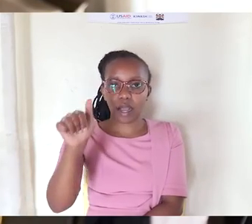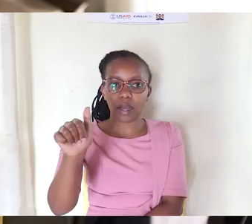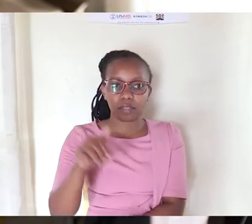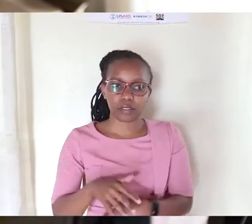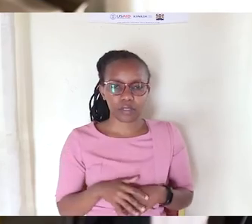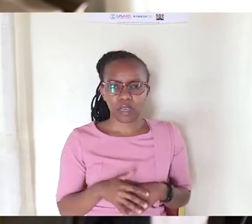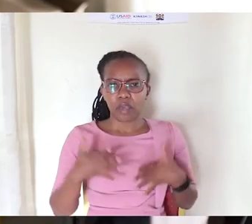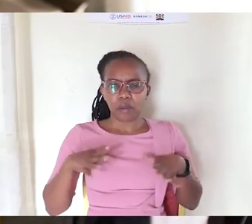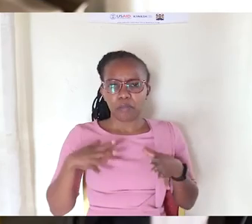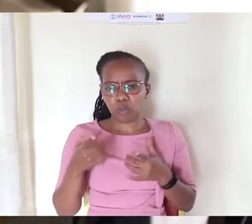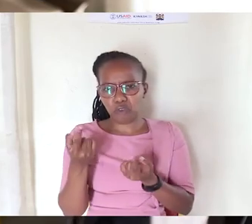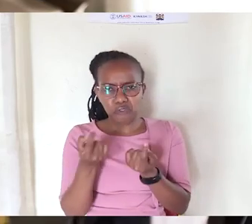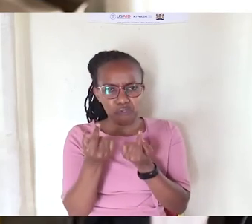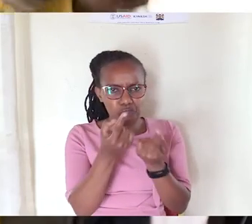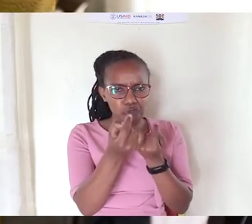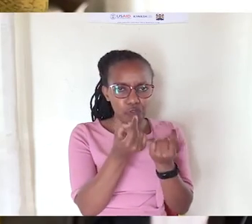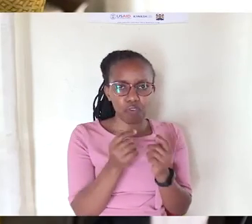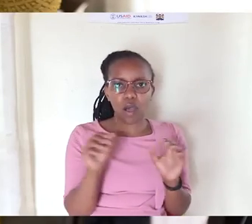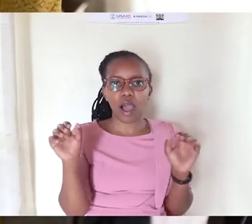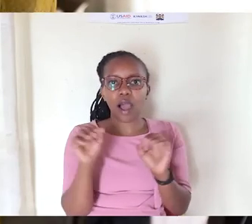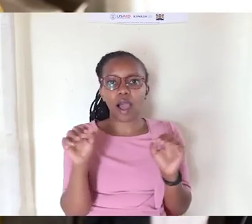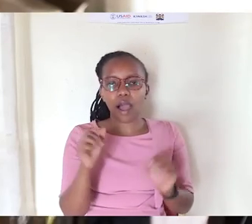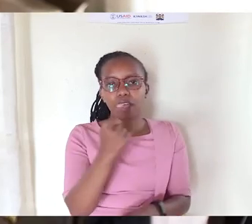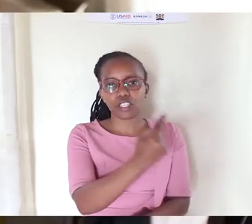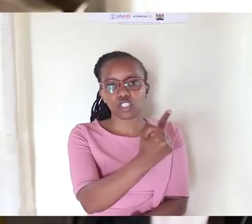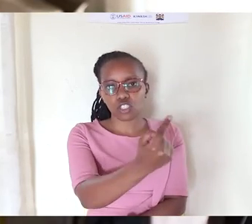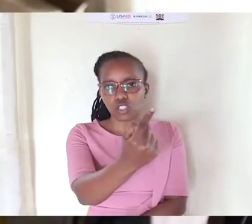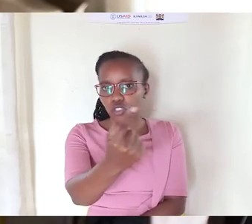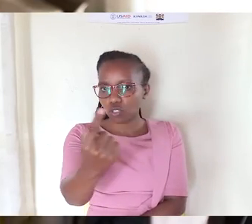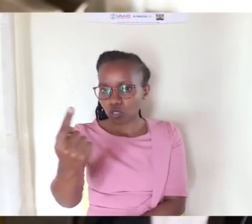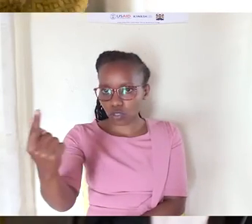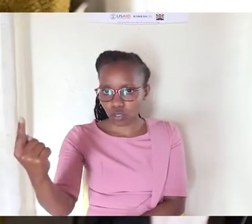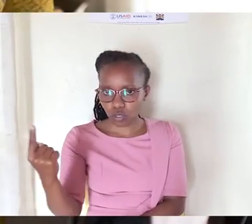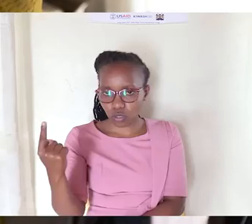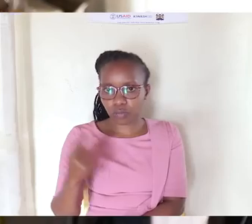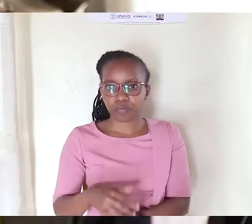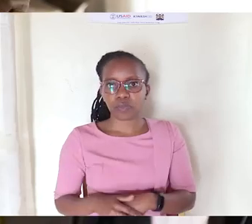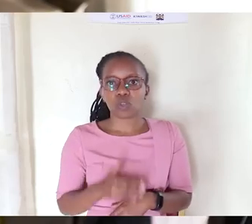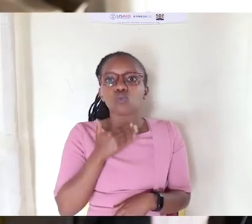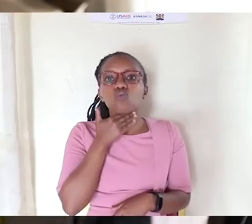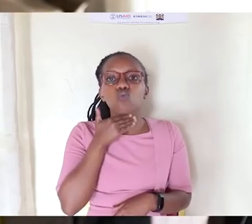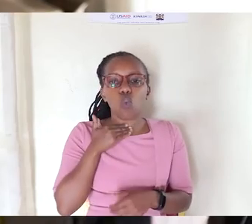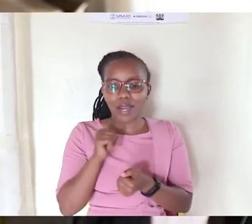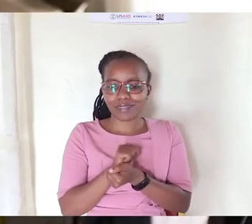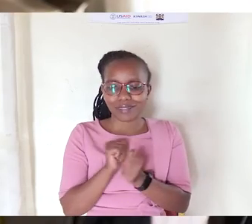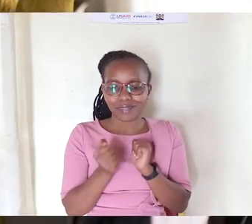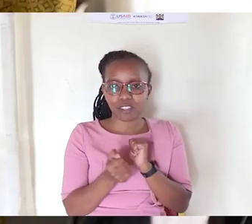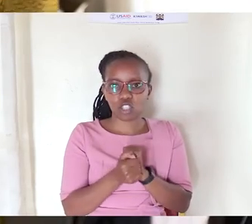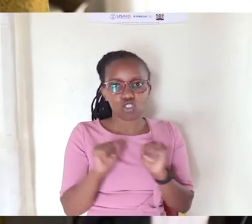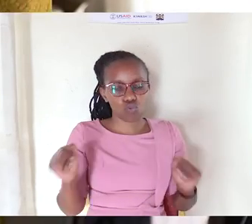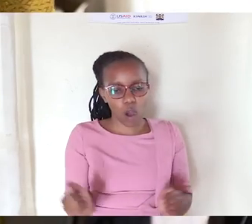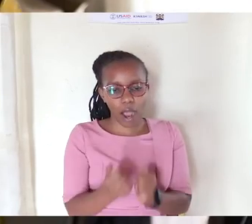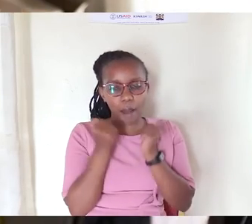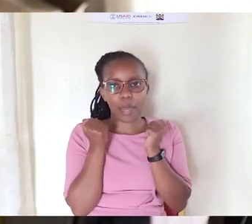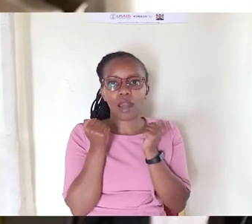just a few people who have rolled it out. Angaza is every single one of us who are here. We all want to see change, and therefore